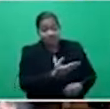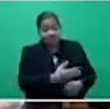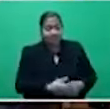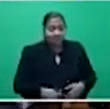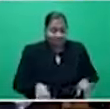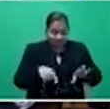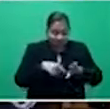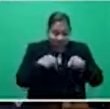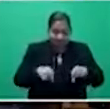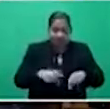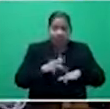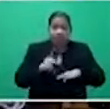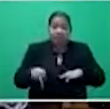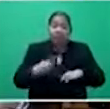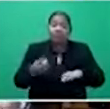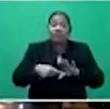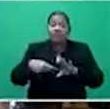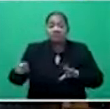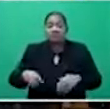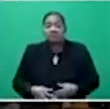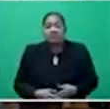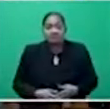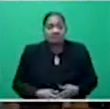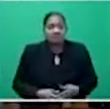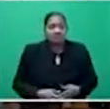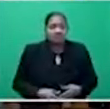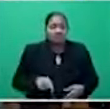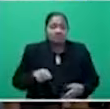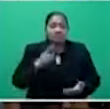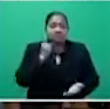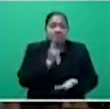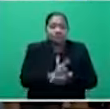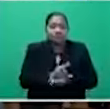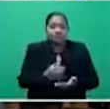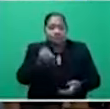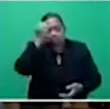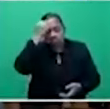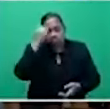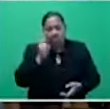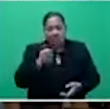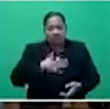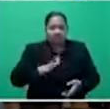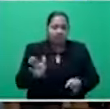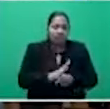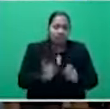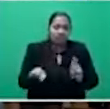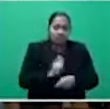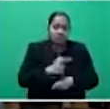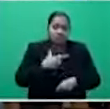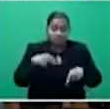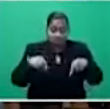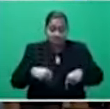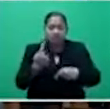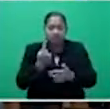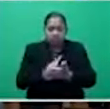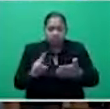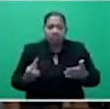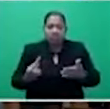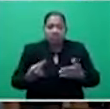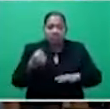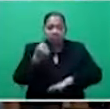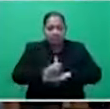Parliament and those outside is anything to go by, then it would be really stupid to make a change. Because this is the only side, this is the only